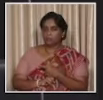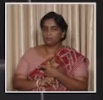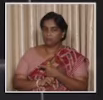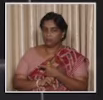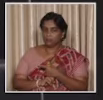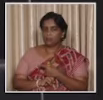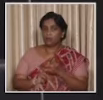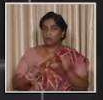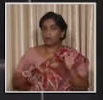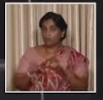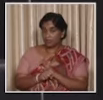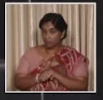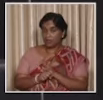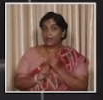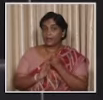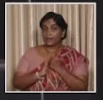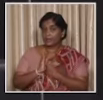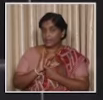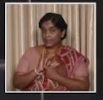legal